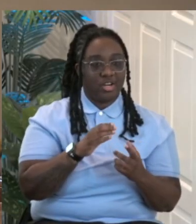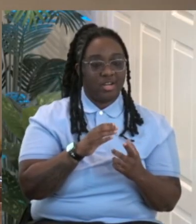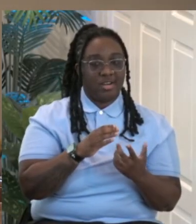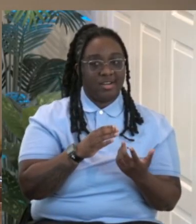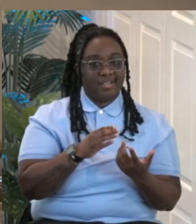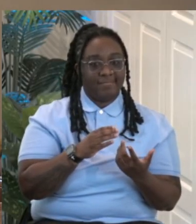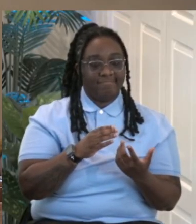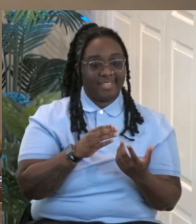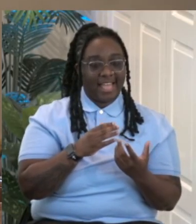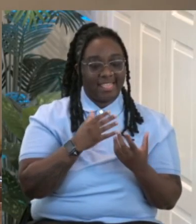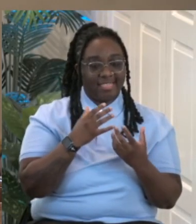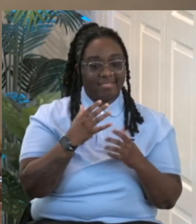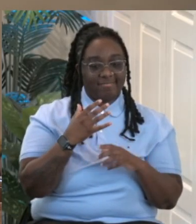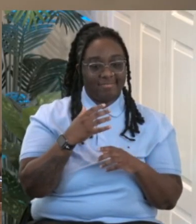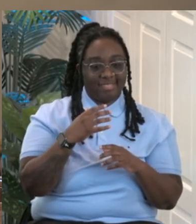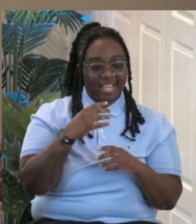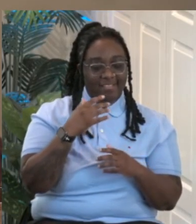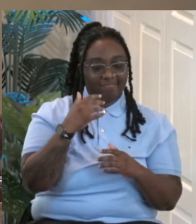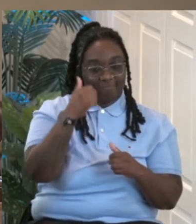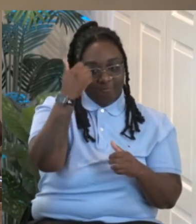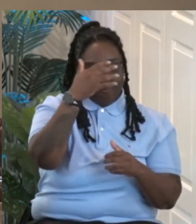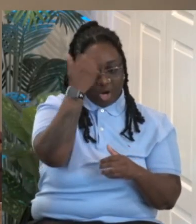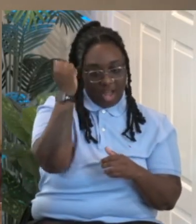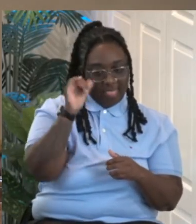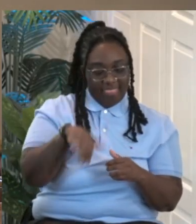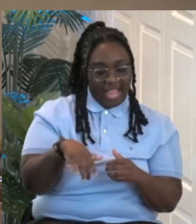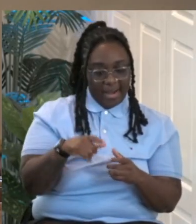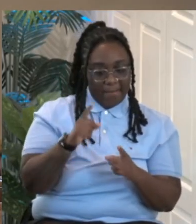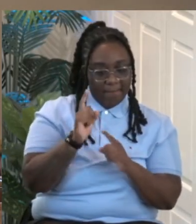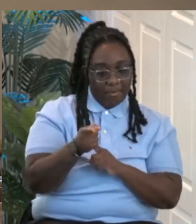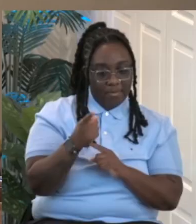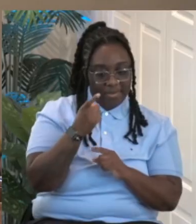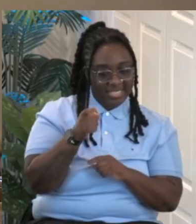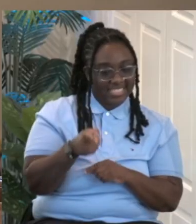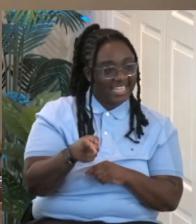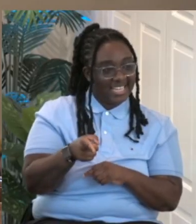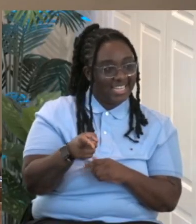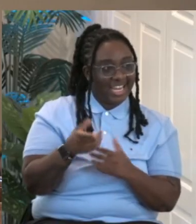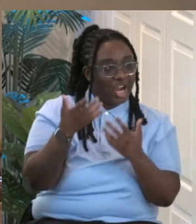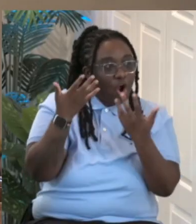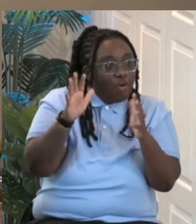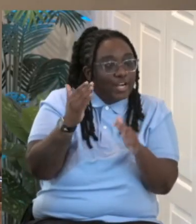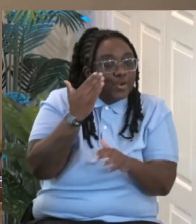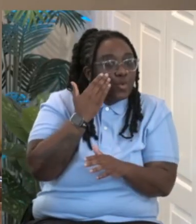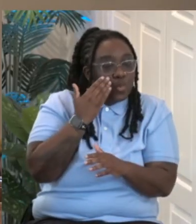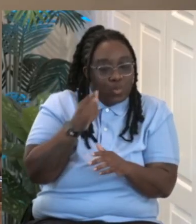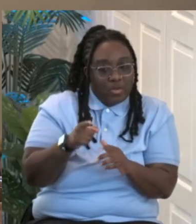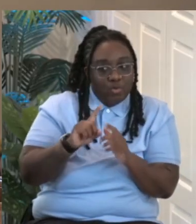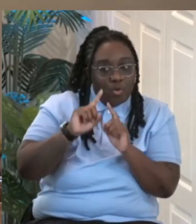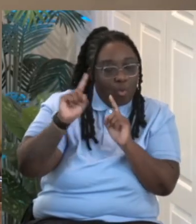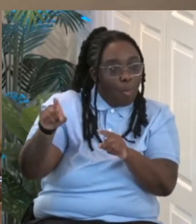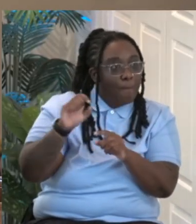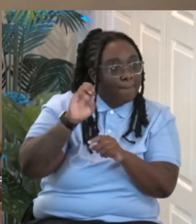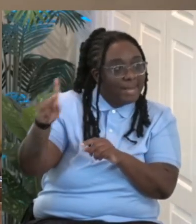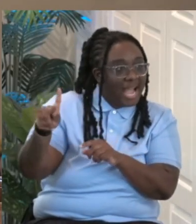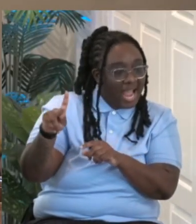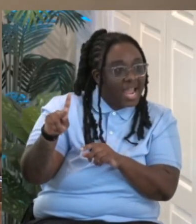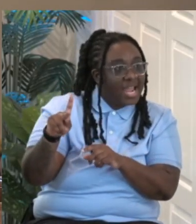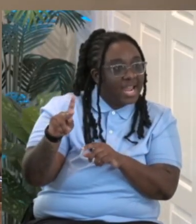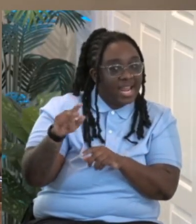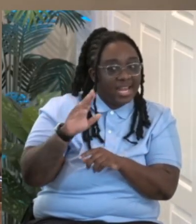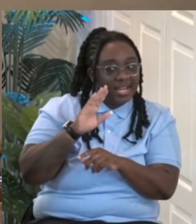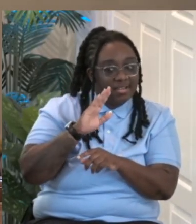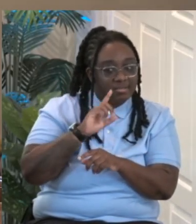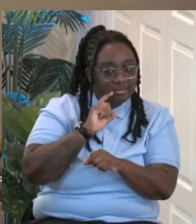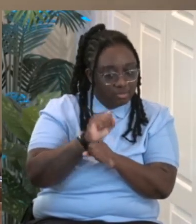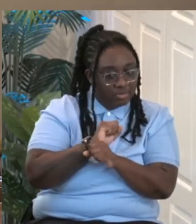Africa, because they were going to fight, not with guns, but just protests. But he knew he was going to die, but it was okay, because